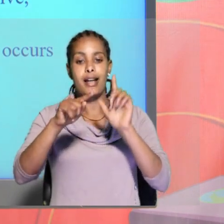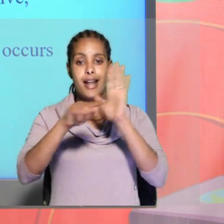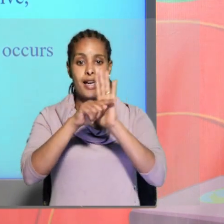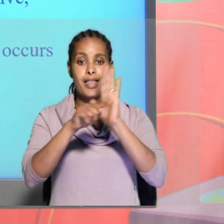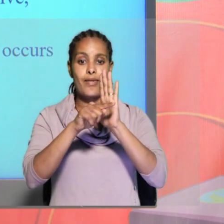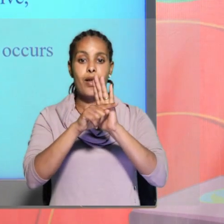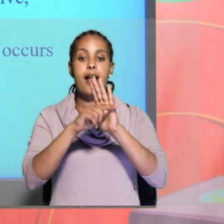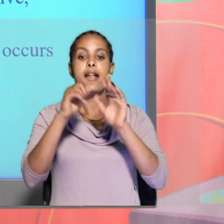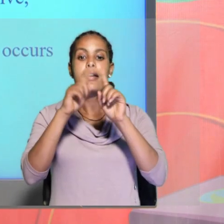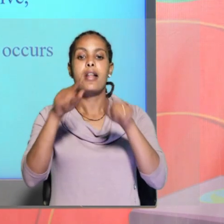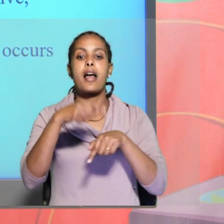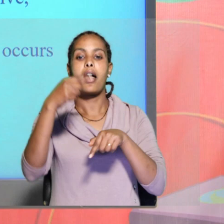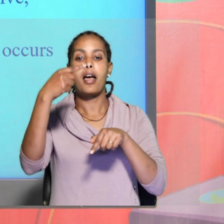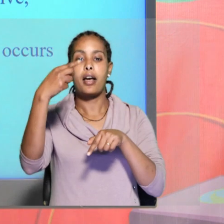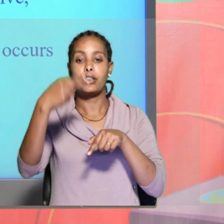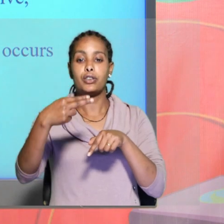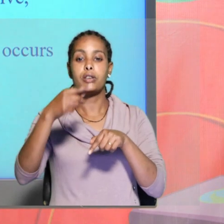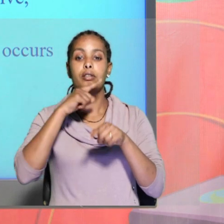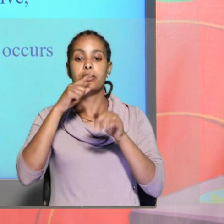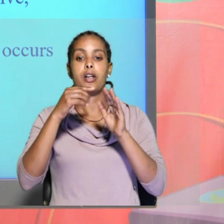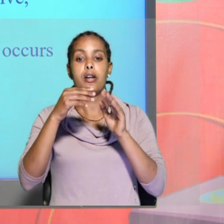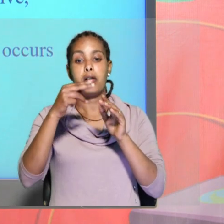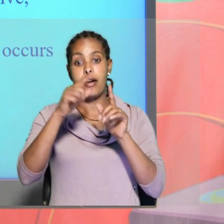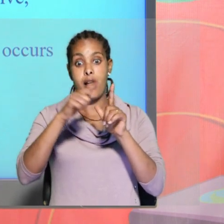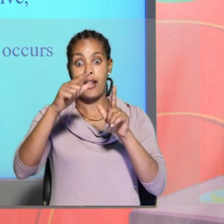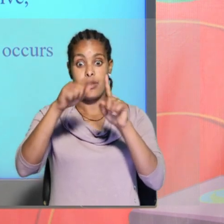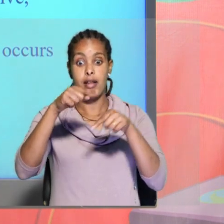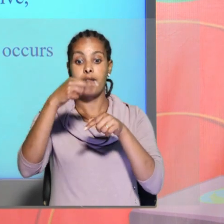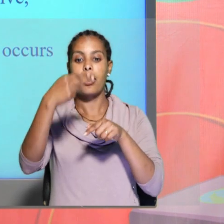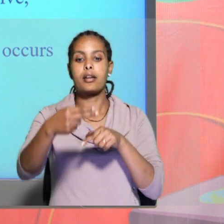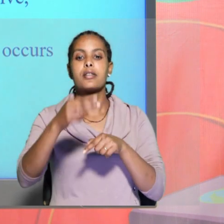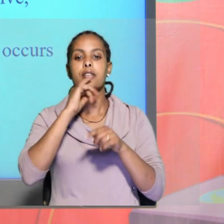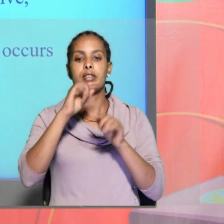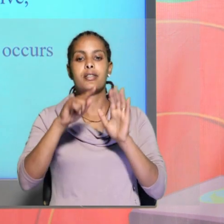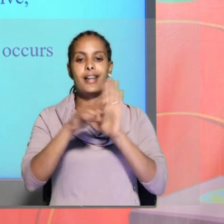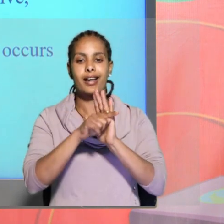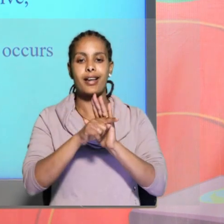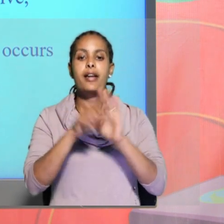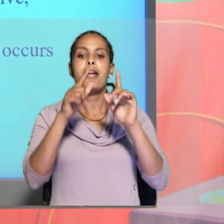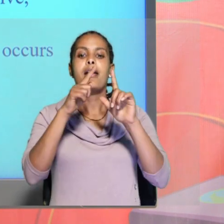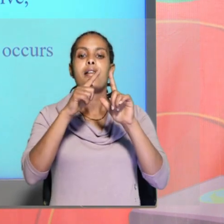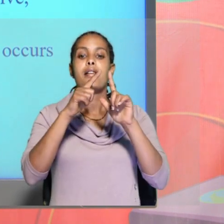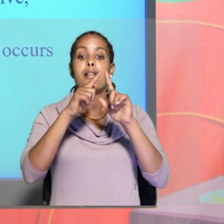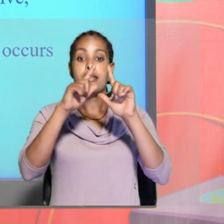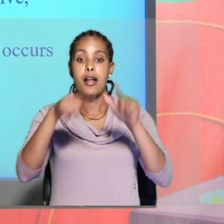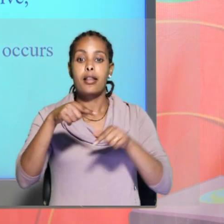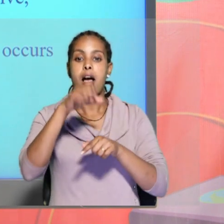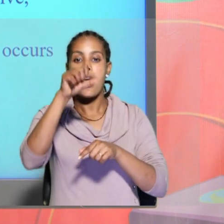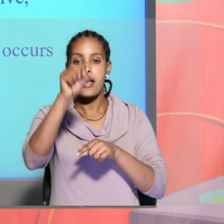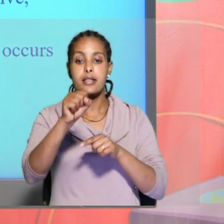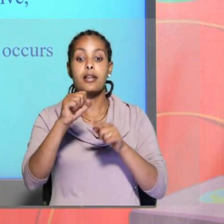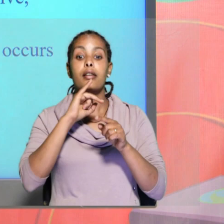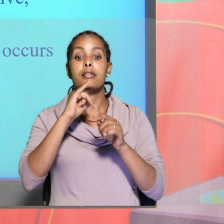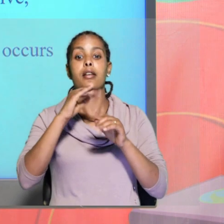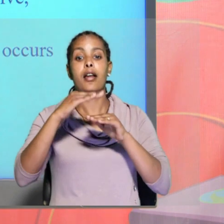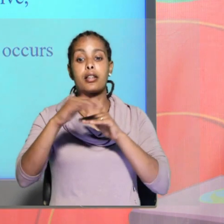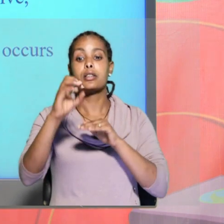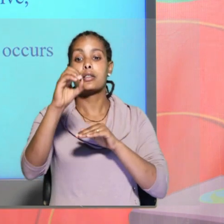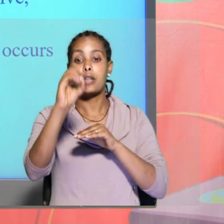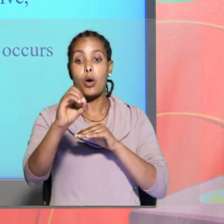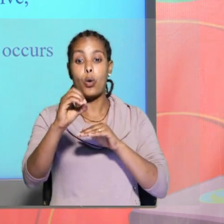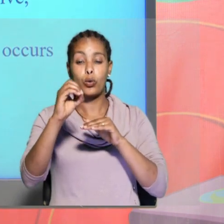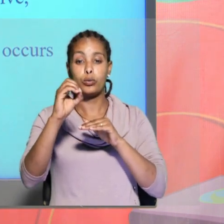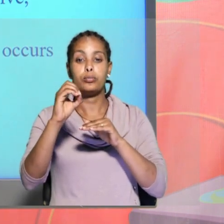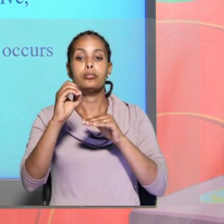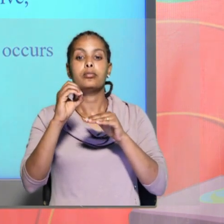H negative, minus delta H. Delta S greater than 0 is positive, positive times negative